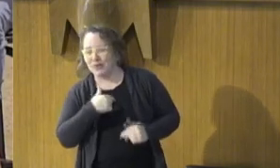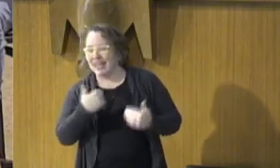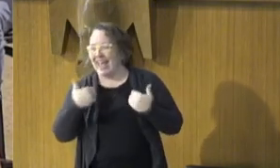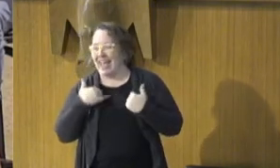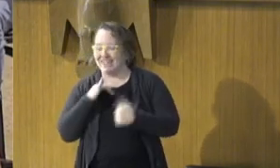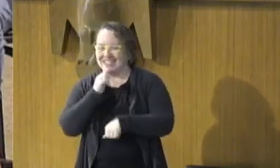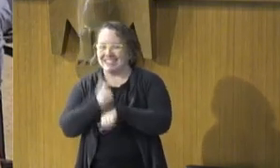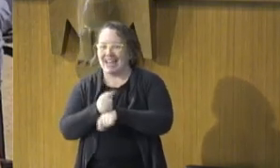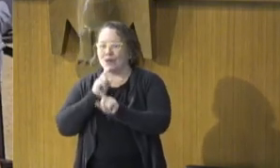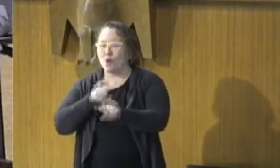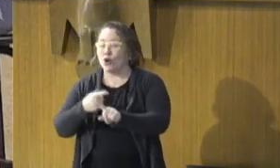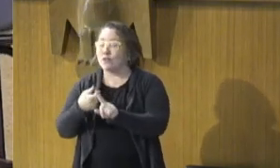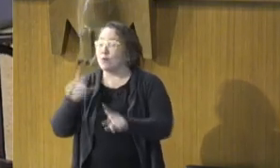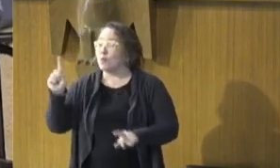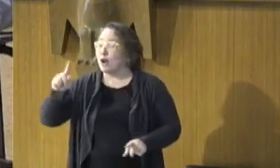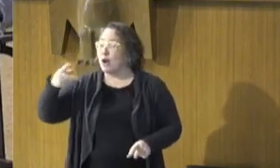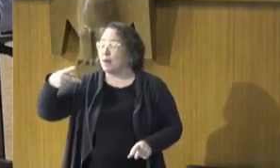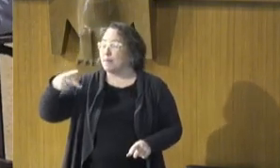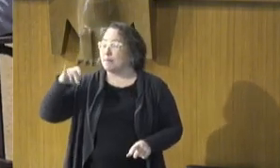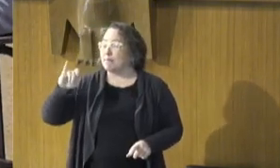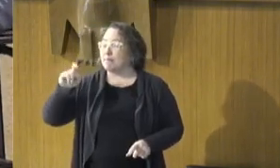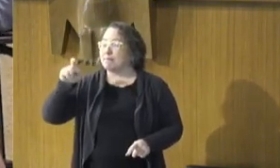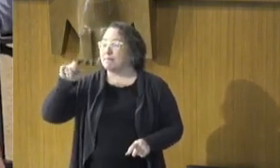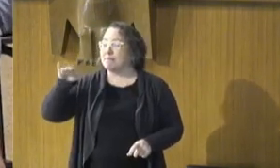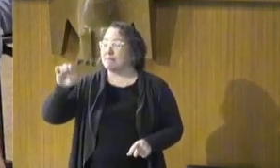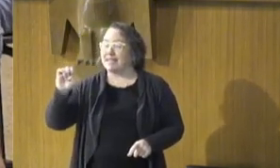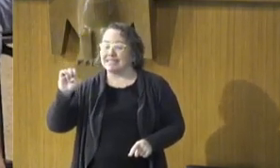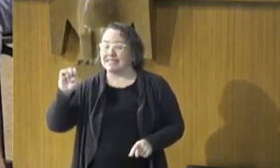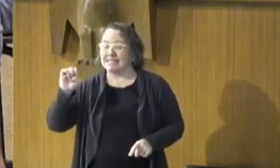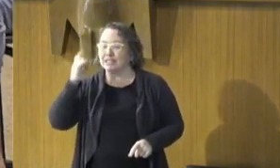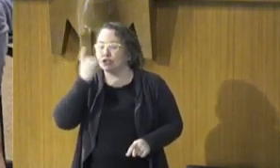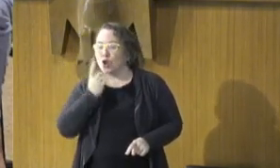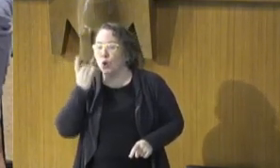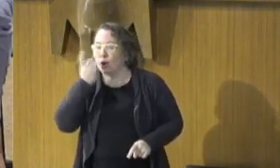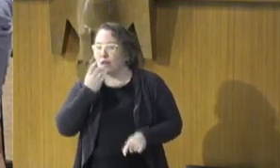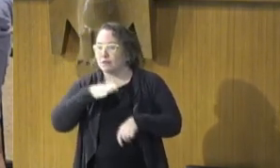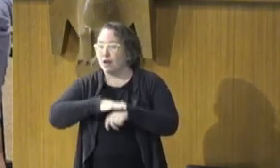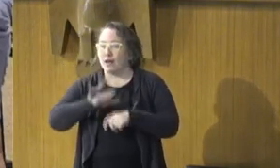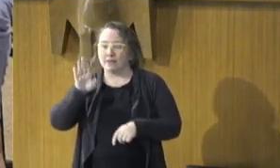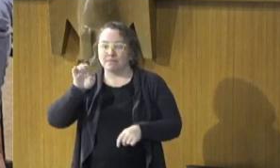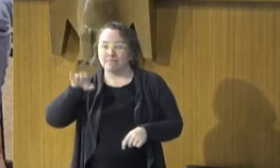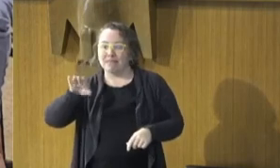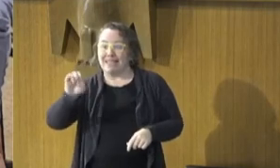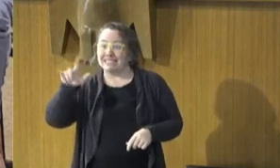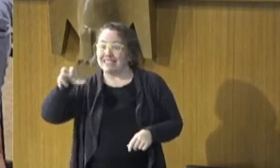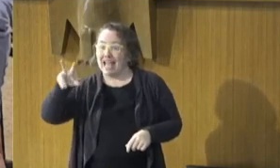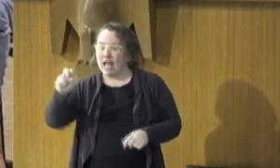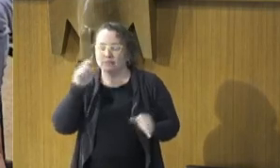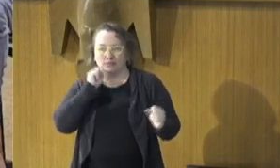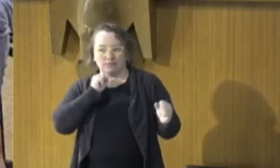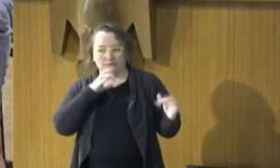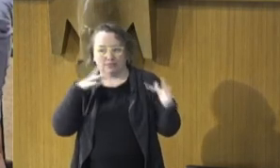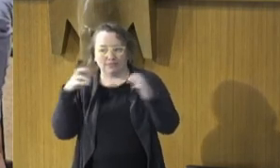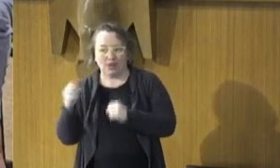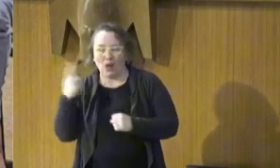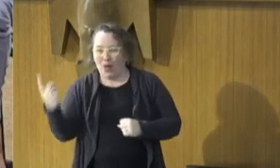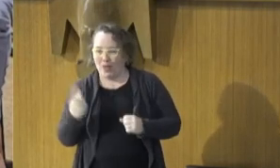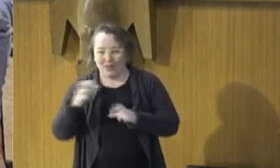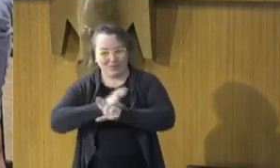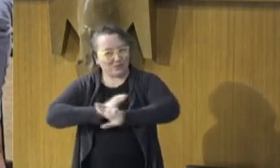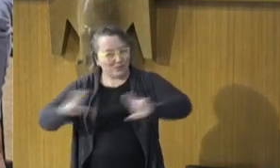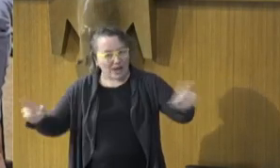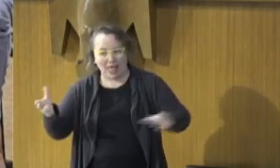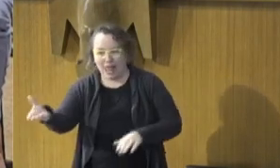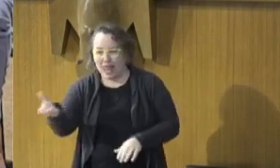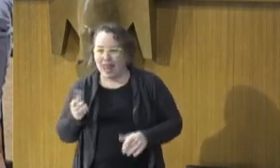order with Pixie Donuts right by the Vons in the parking lot there off of Baseline. And they are so great. They always have our donuts ready, and they